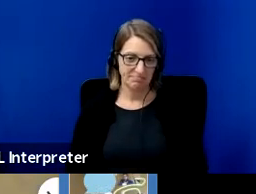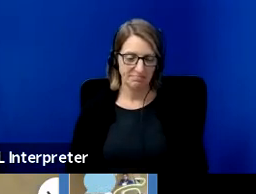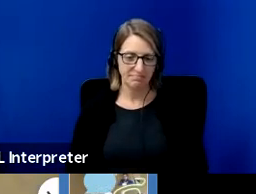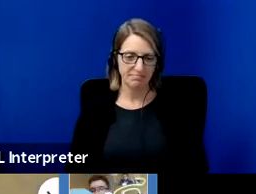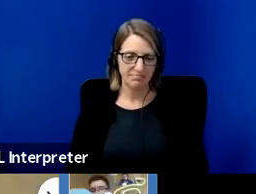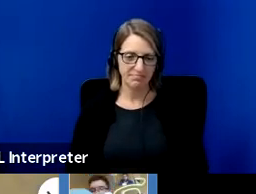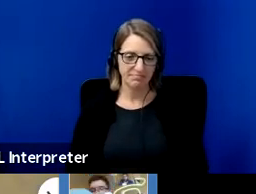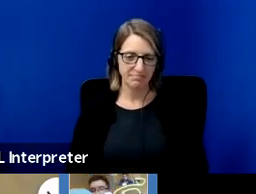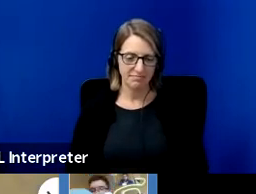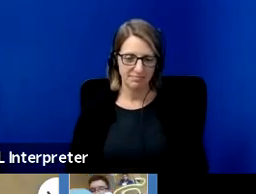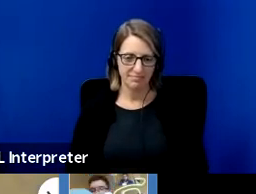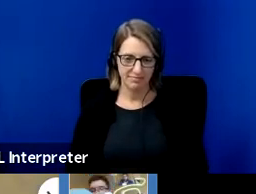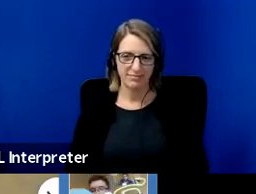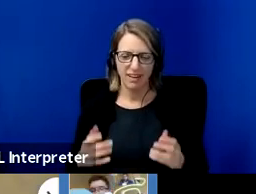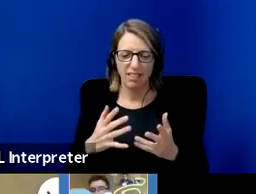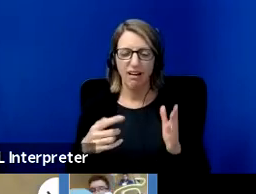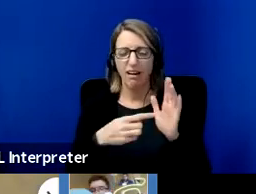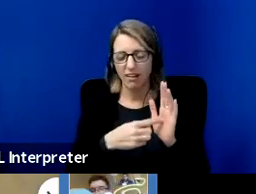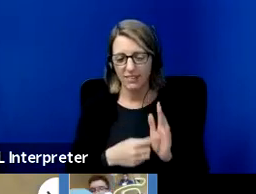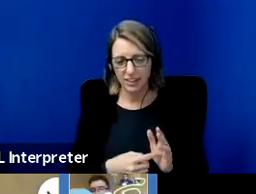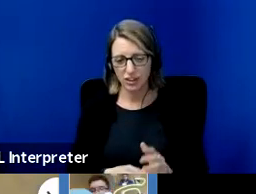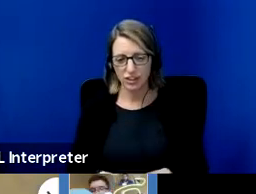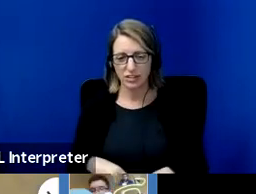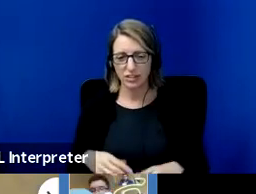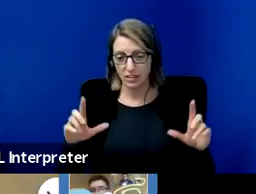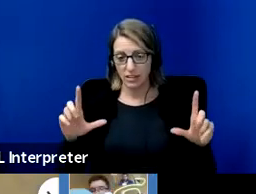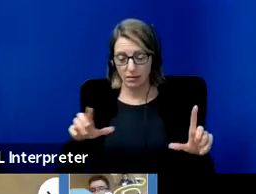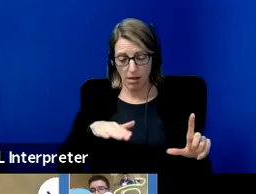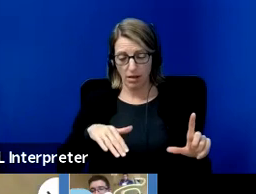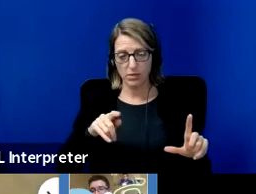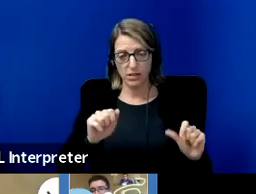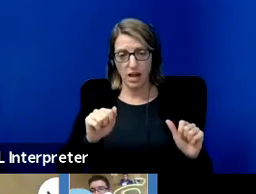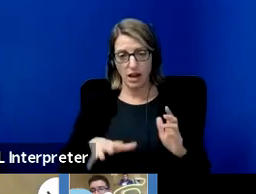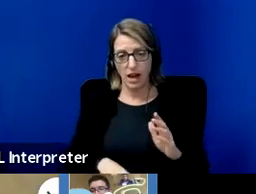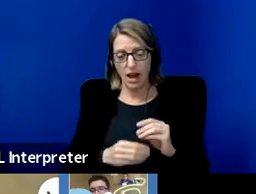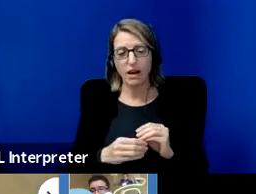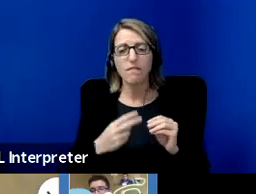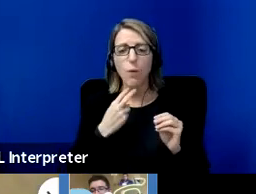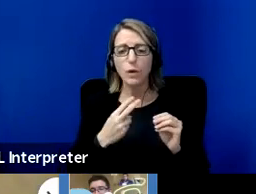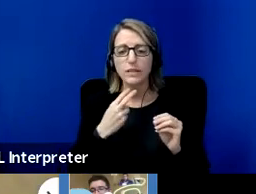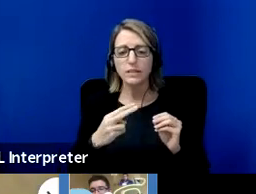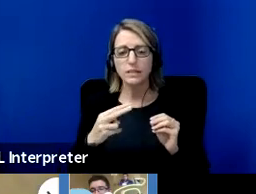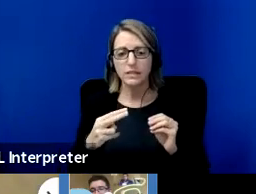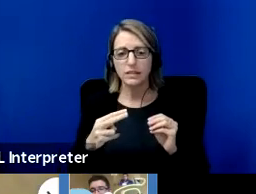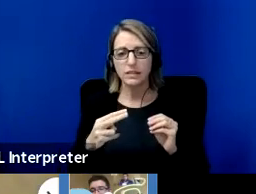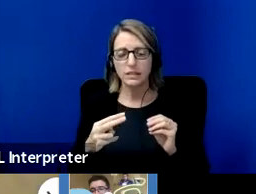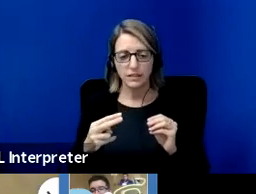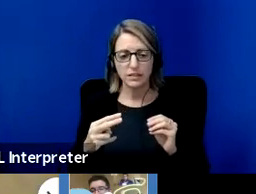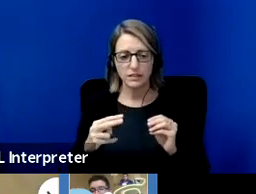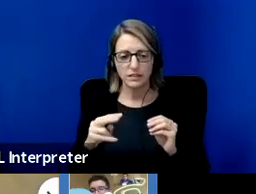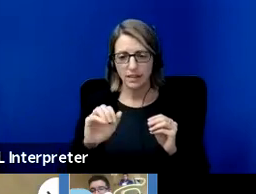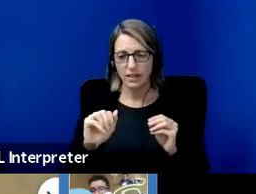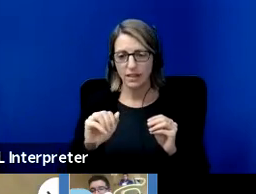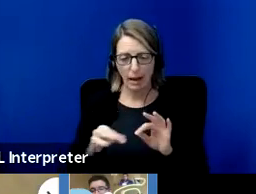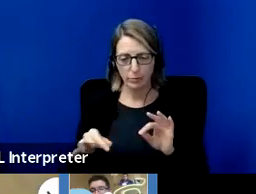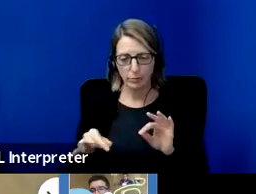So a lot of features. Down below on the bottom, you can add voice caption. Voice caption